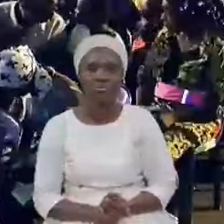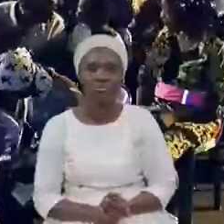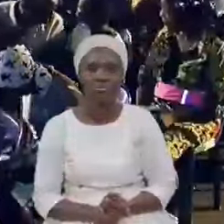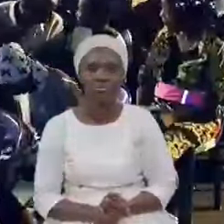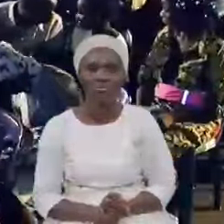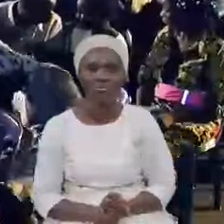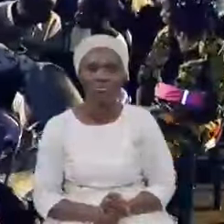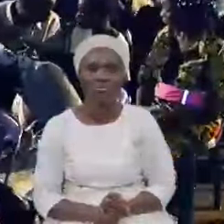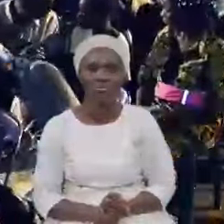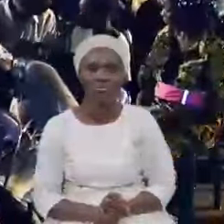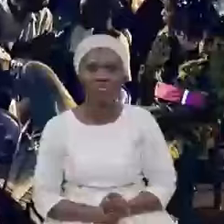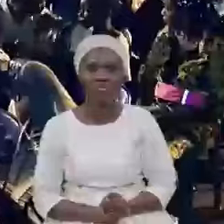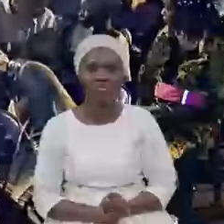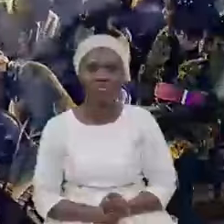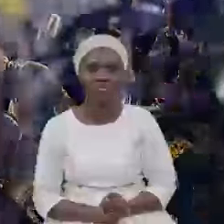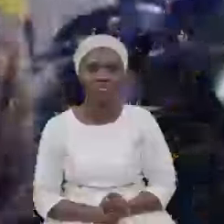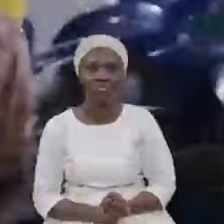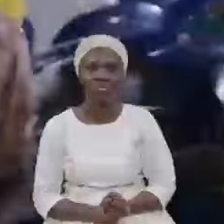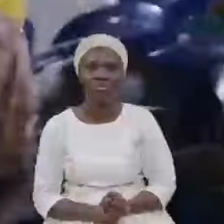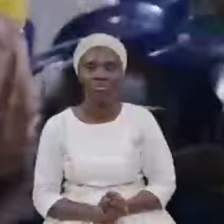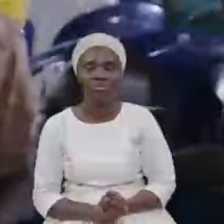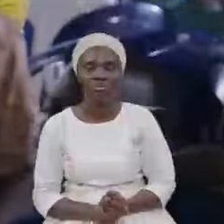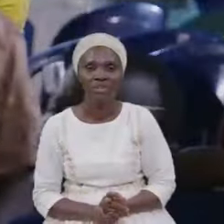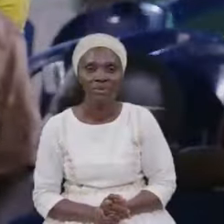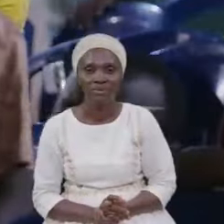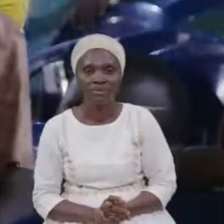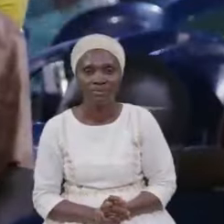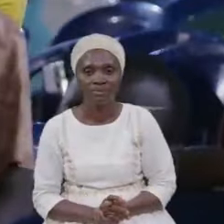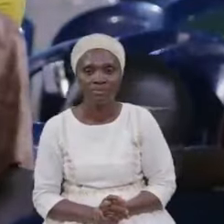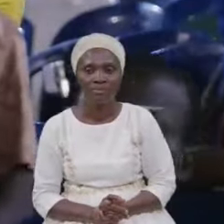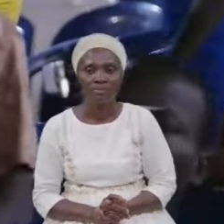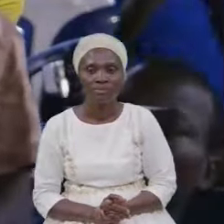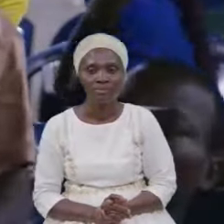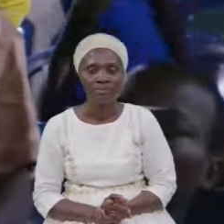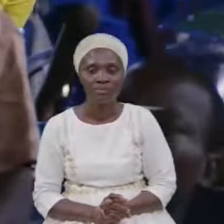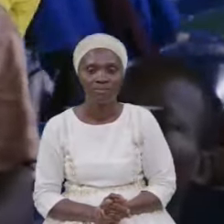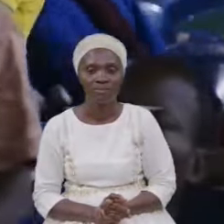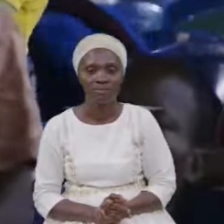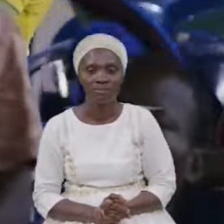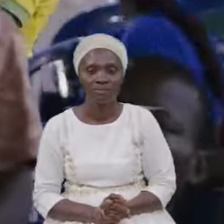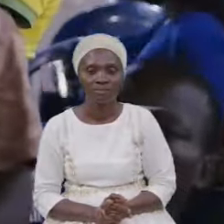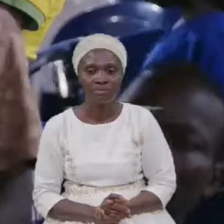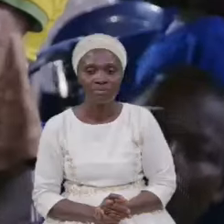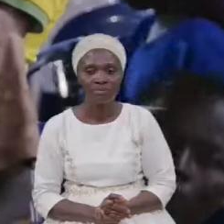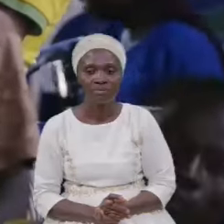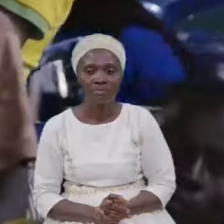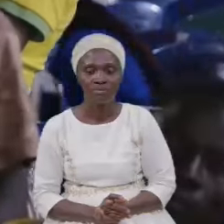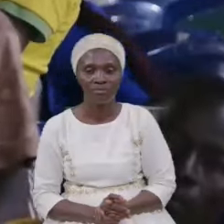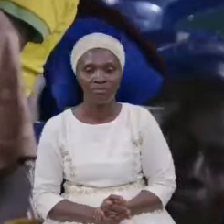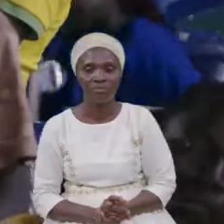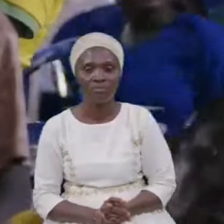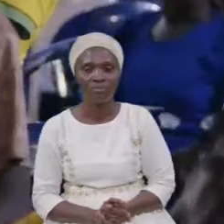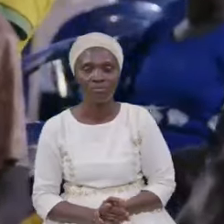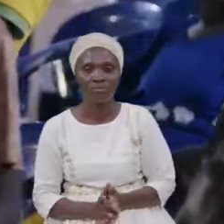Yes, our counselors quickly take the names of all